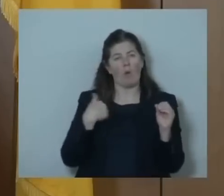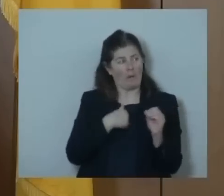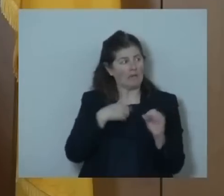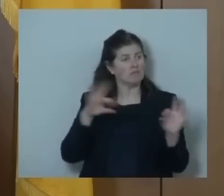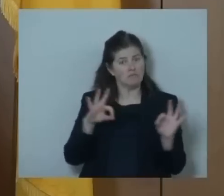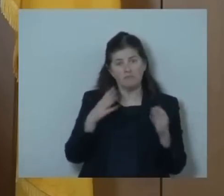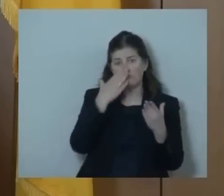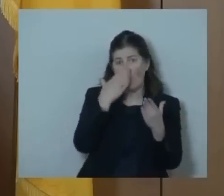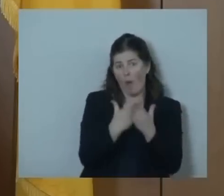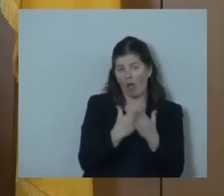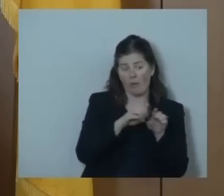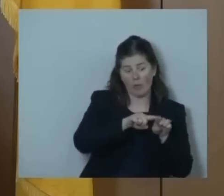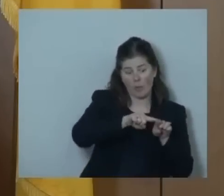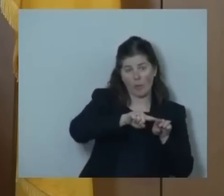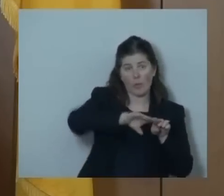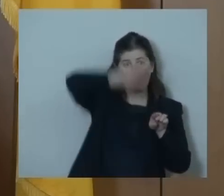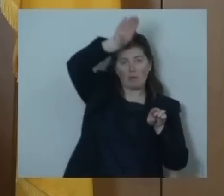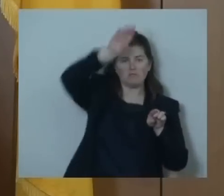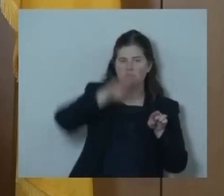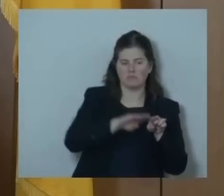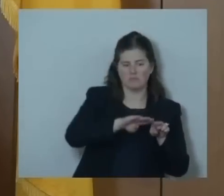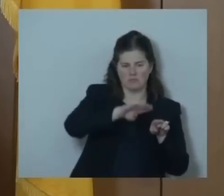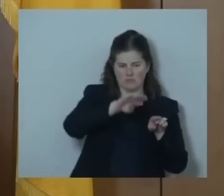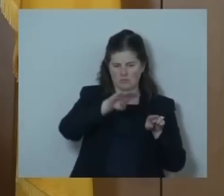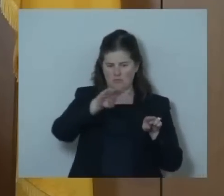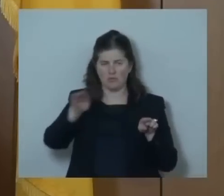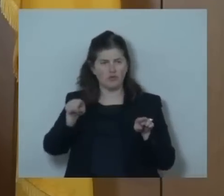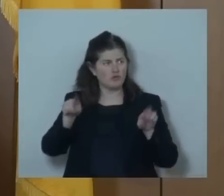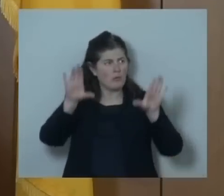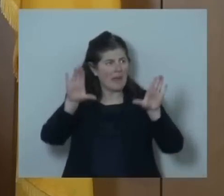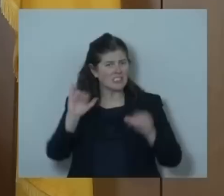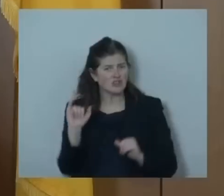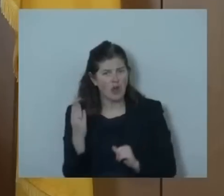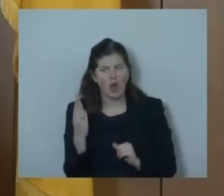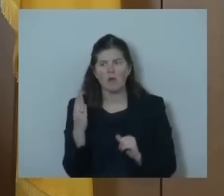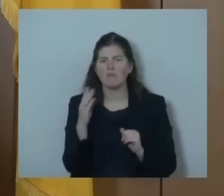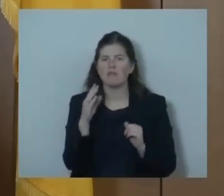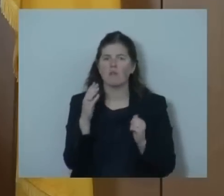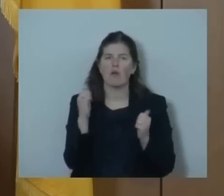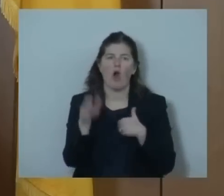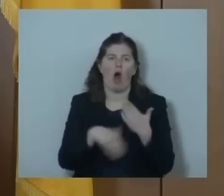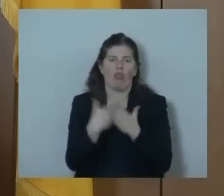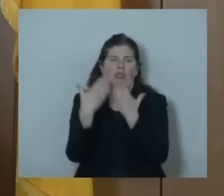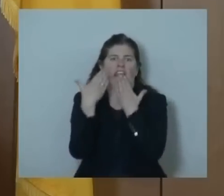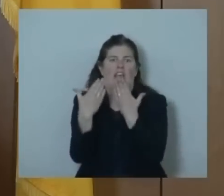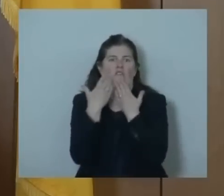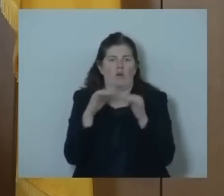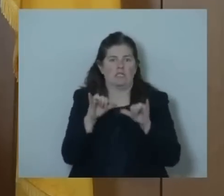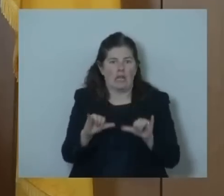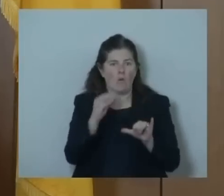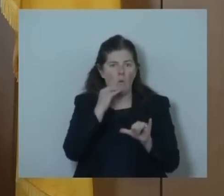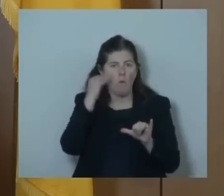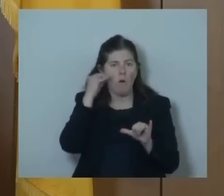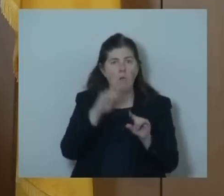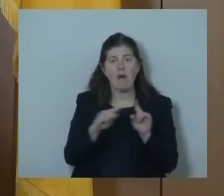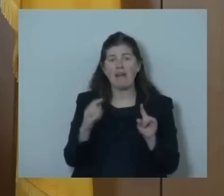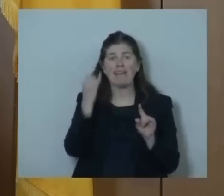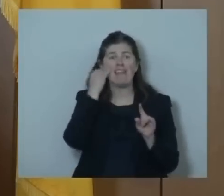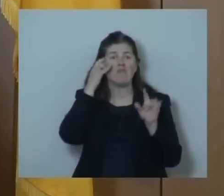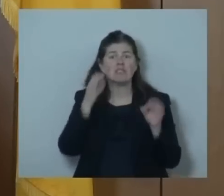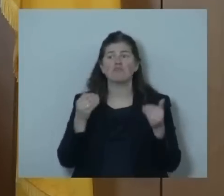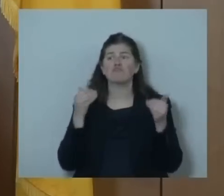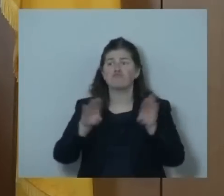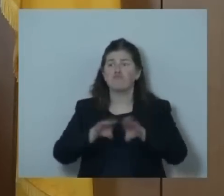New Mexicans are doing. I mean, you're doing an amazing job, and everyone thanks you. But if we don't do